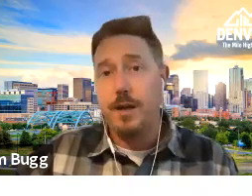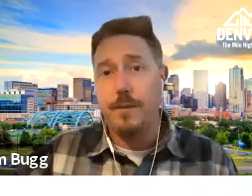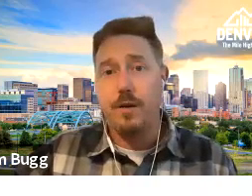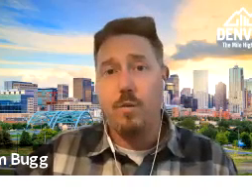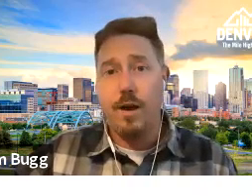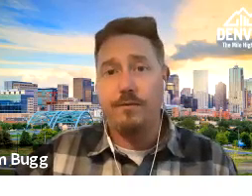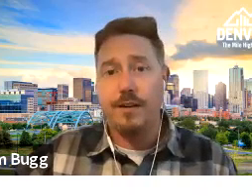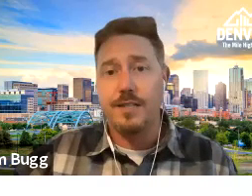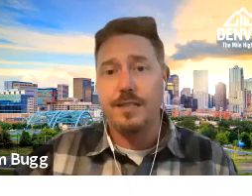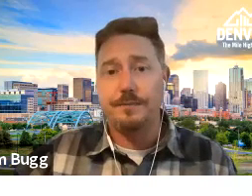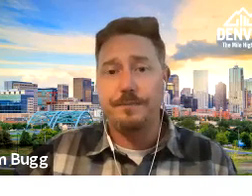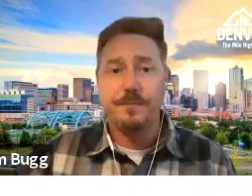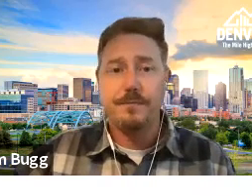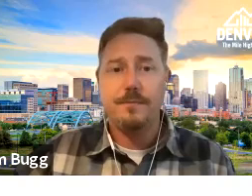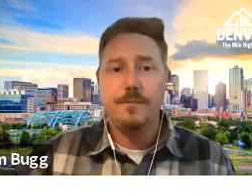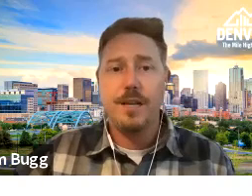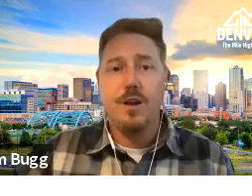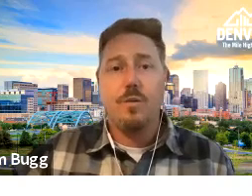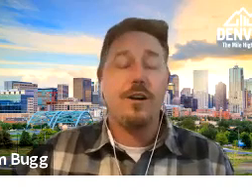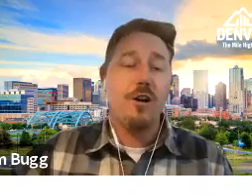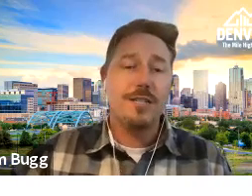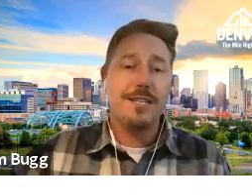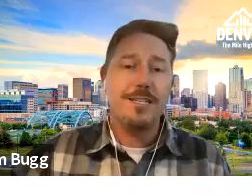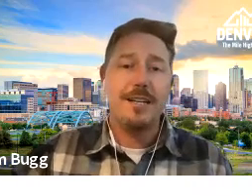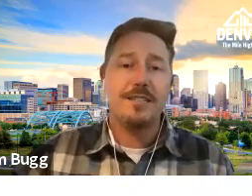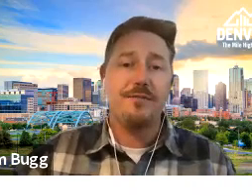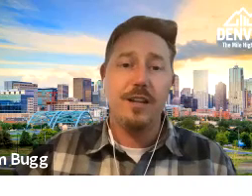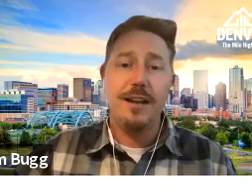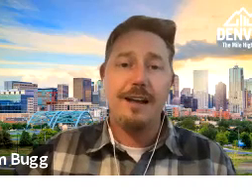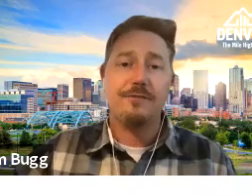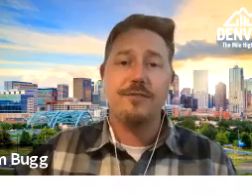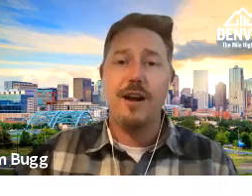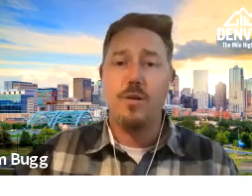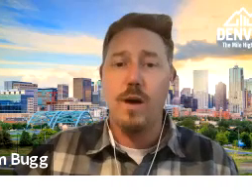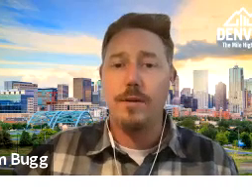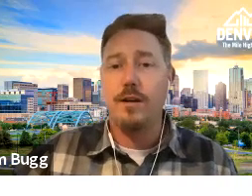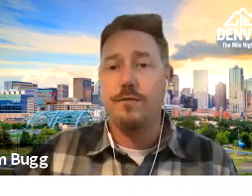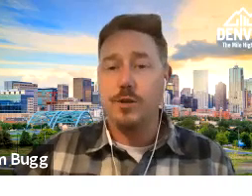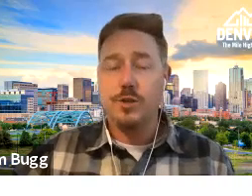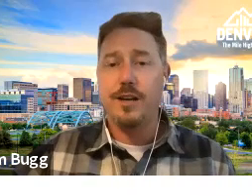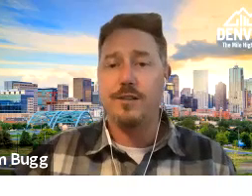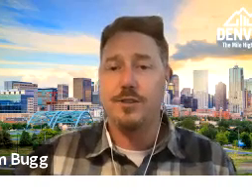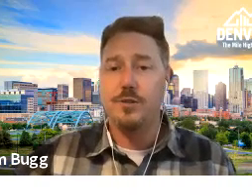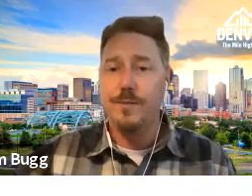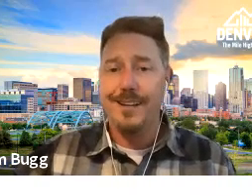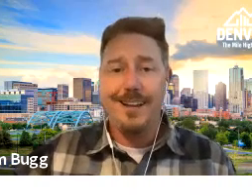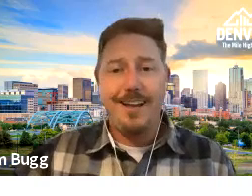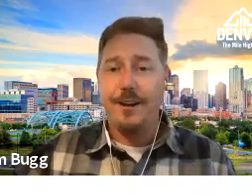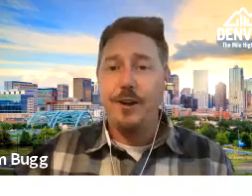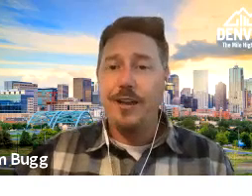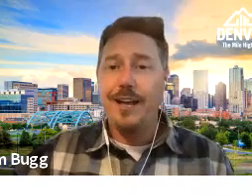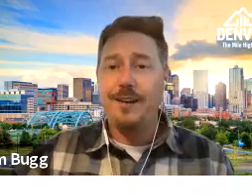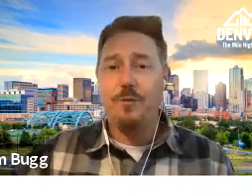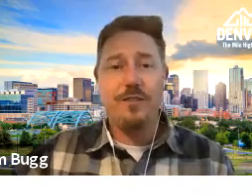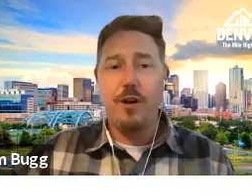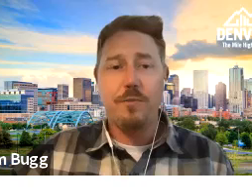the upcoming wildfire season. We are hosting tonight's Flood After Fire webinar virtually on Zoom. And I